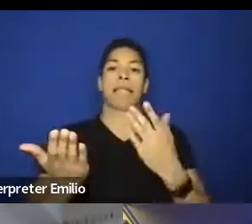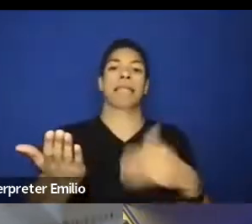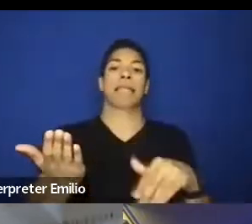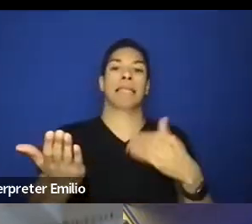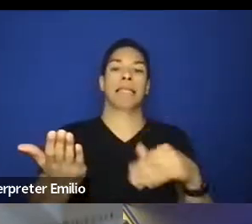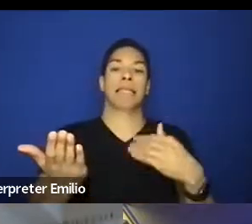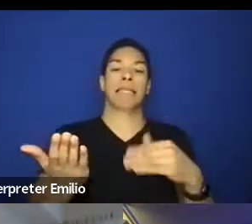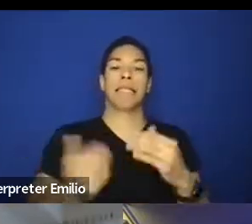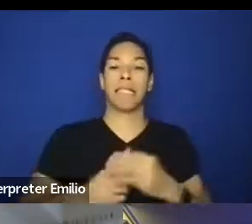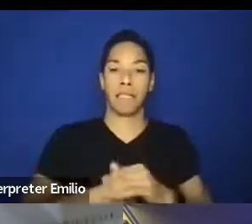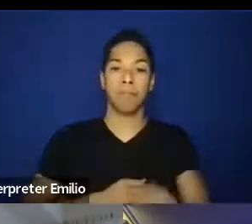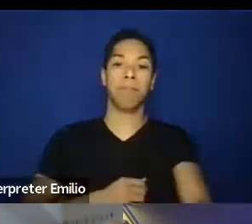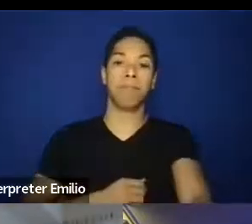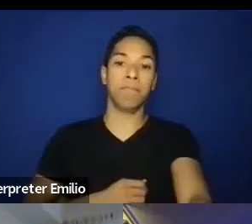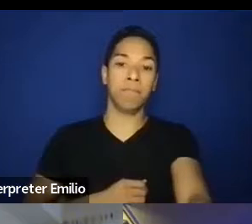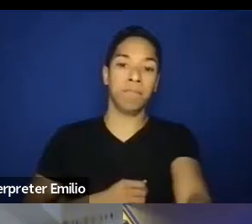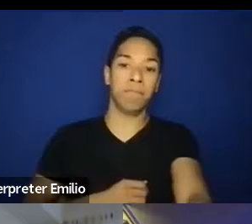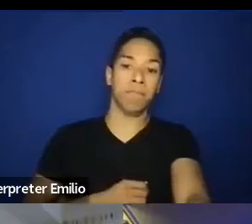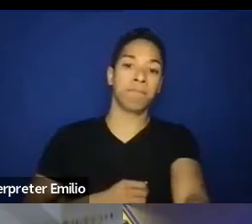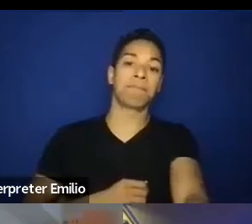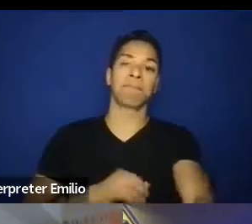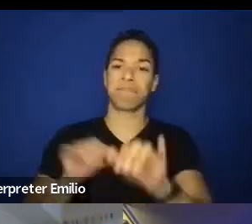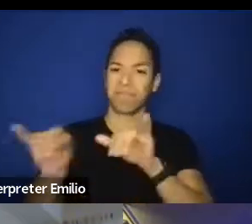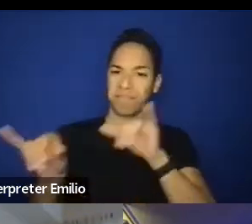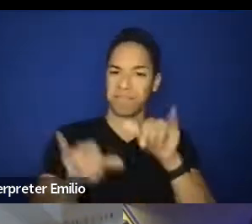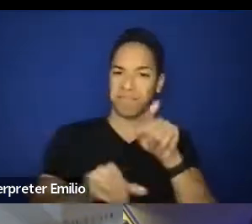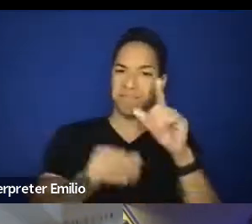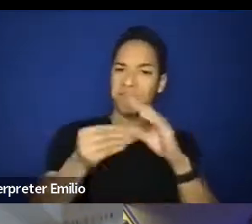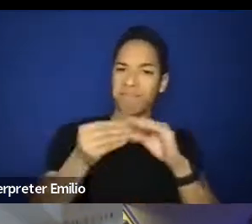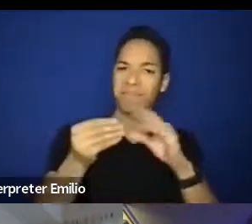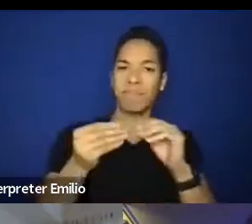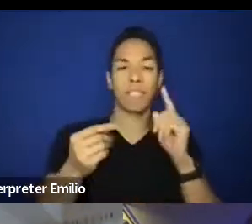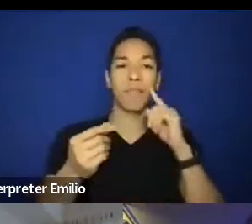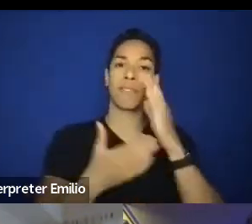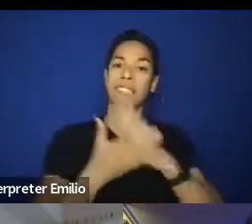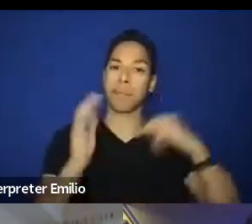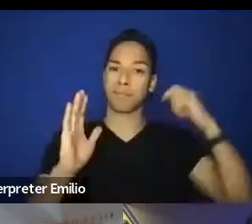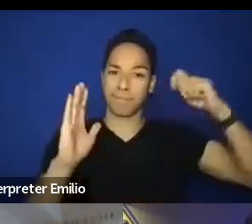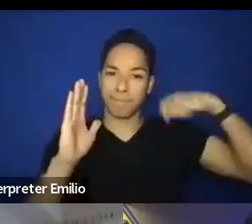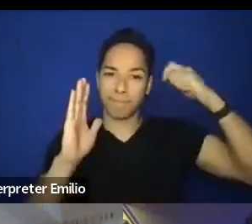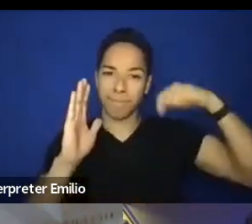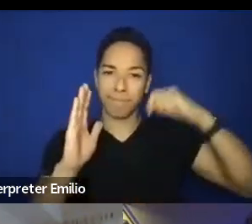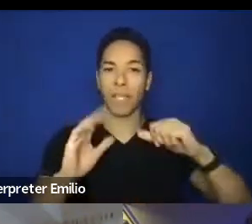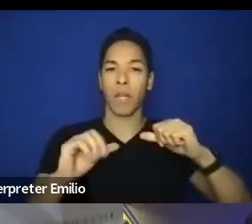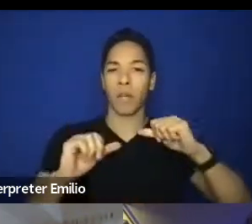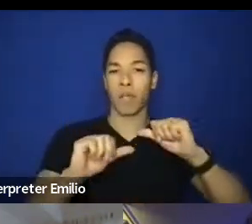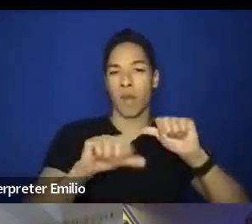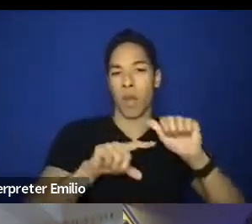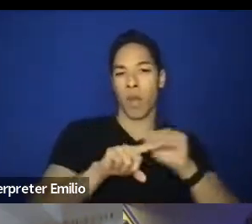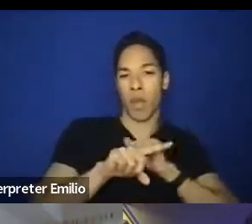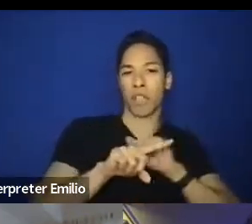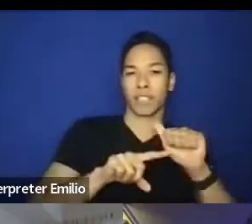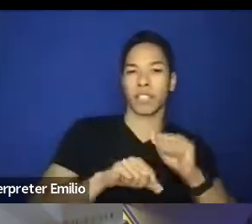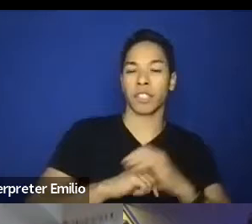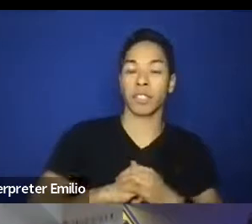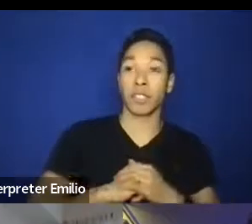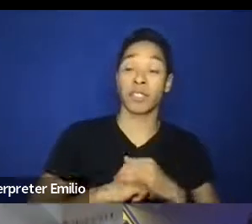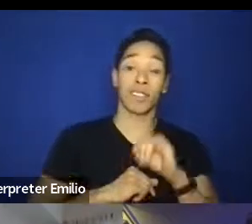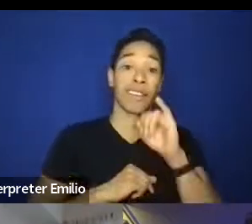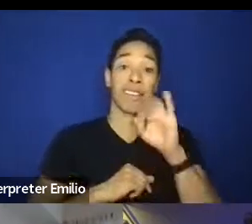about the taped auditions, I think it's worth considering if I'm sending in